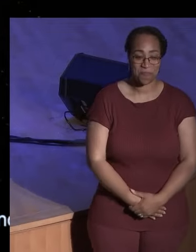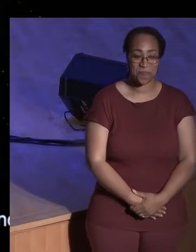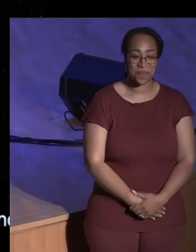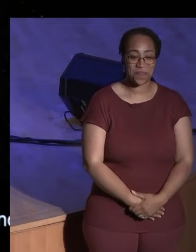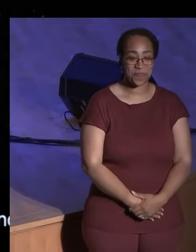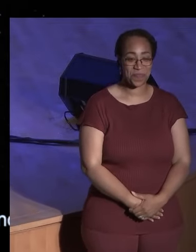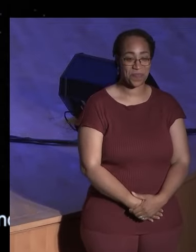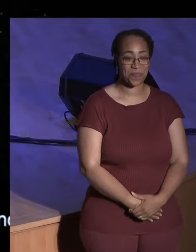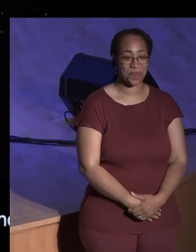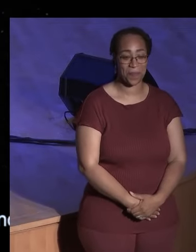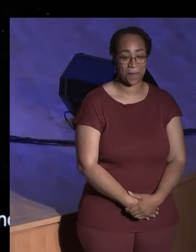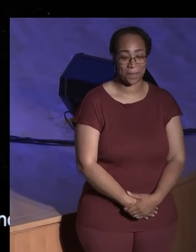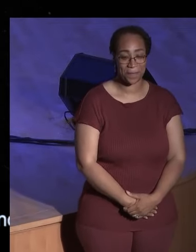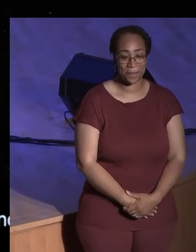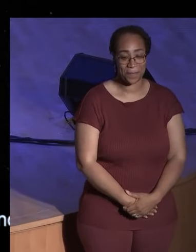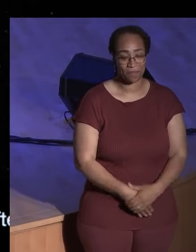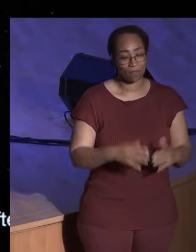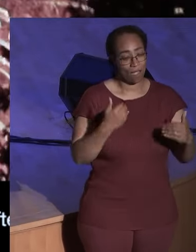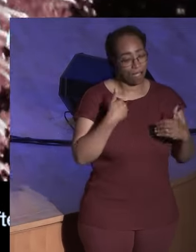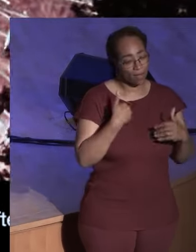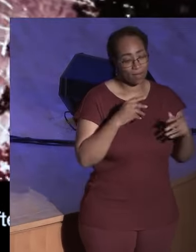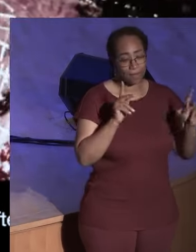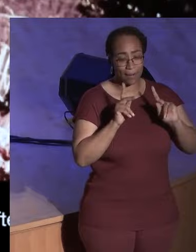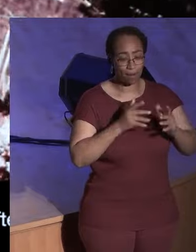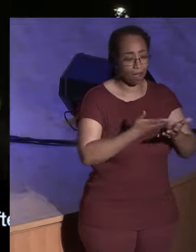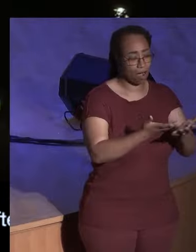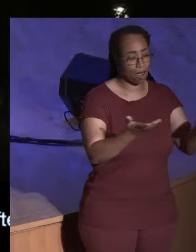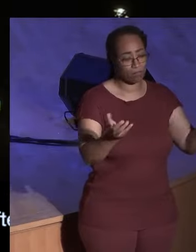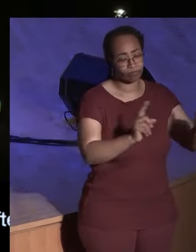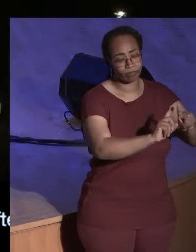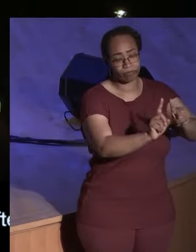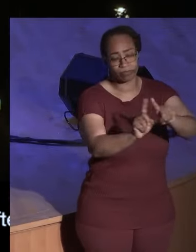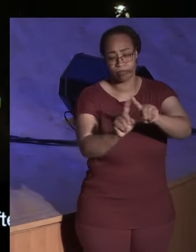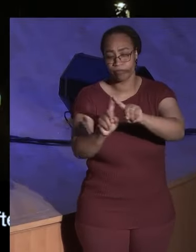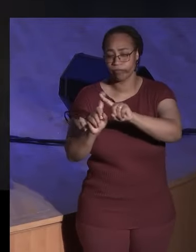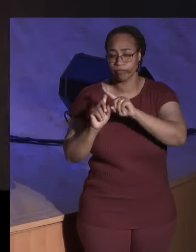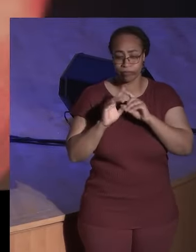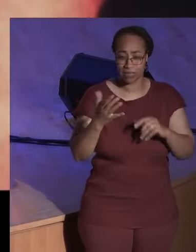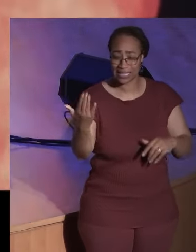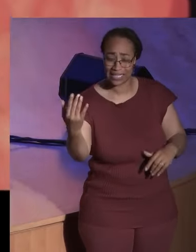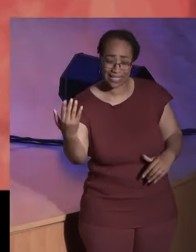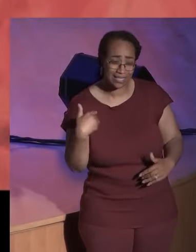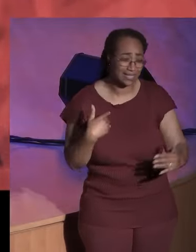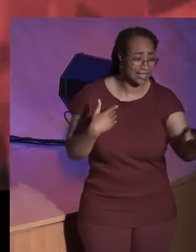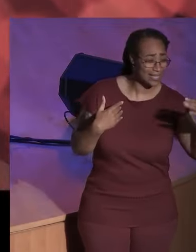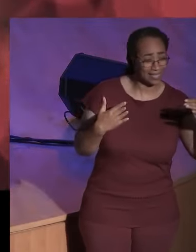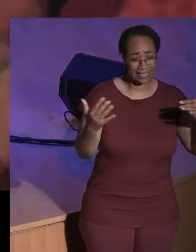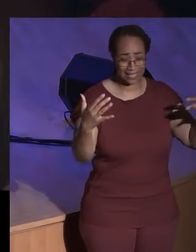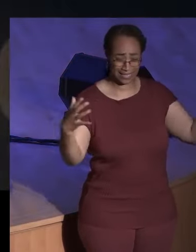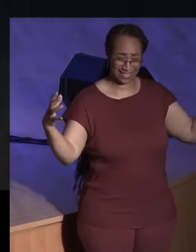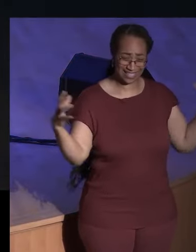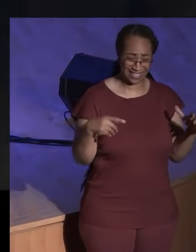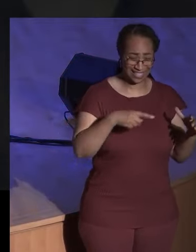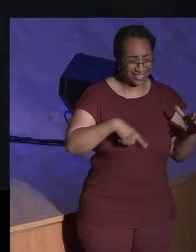We have many, many partners, you included. I encourage you to stand alongside with us as we travel this journey year after year.